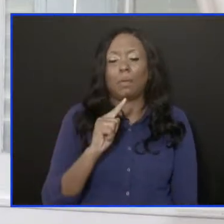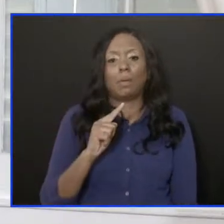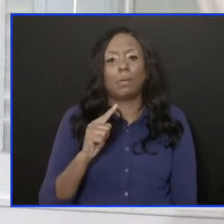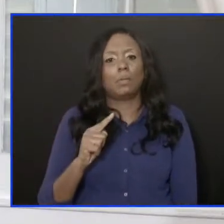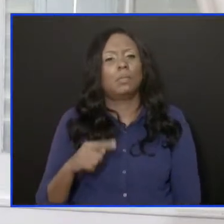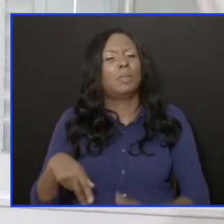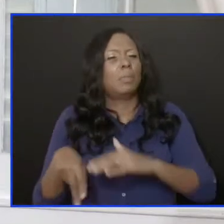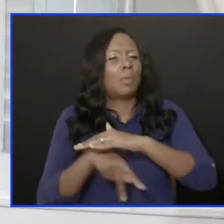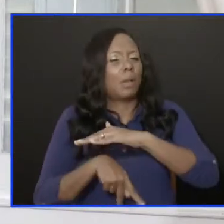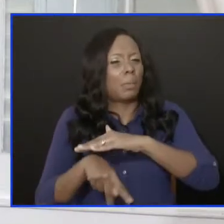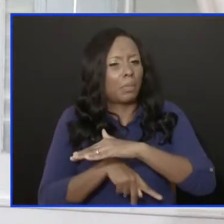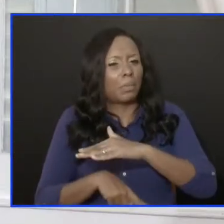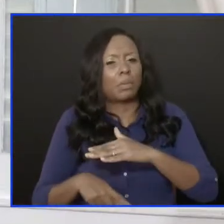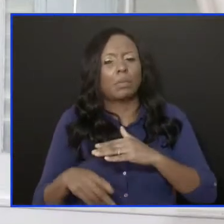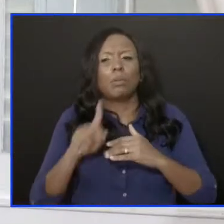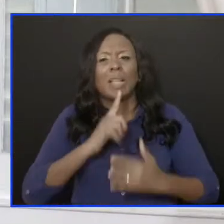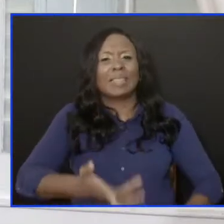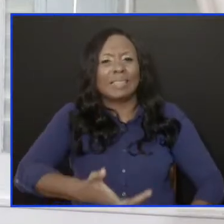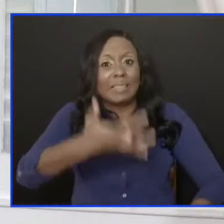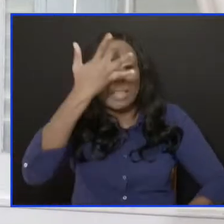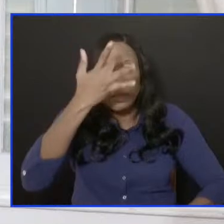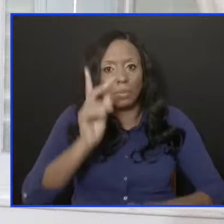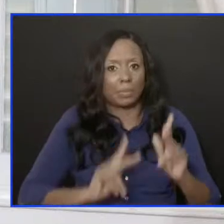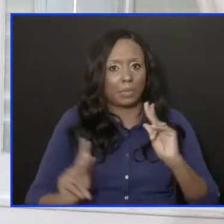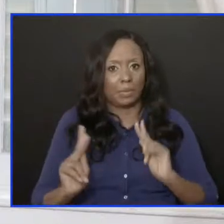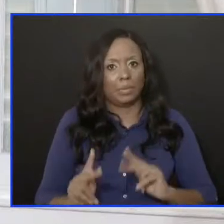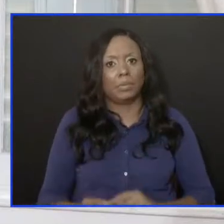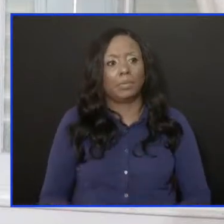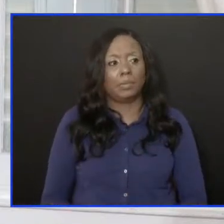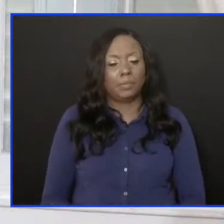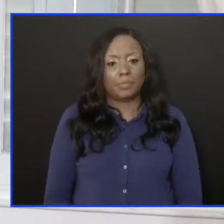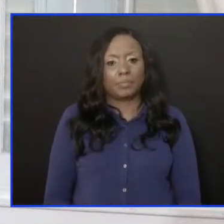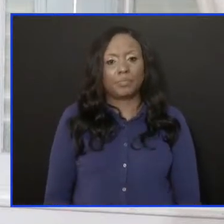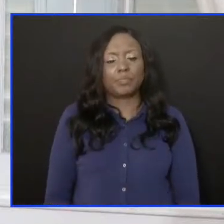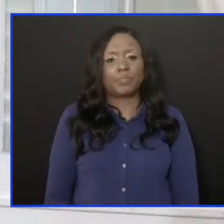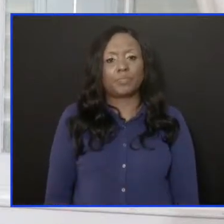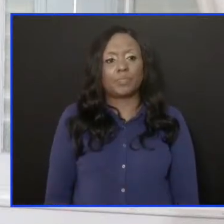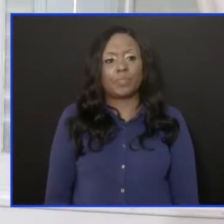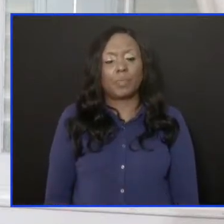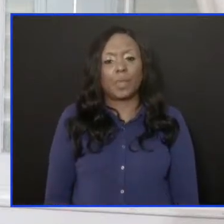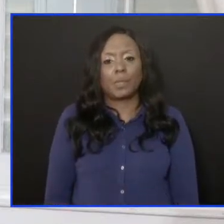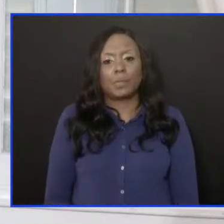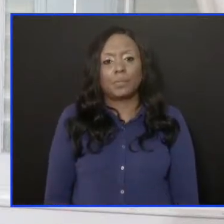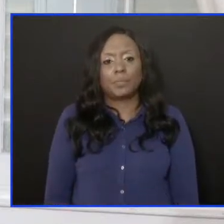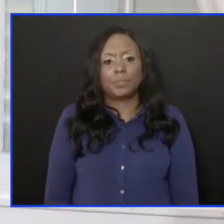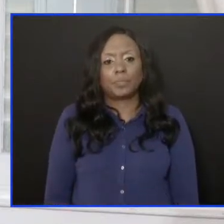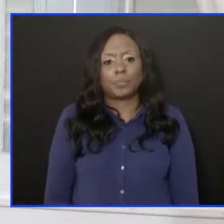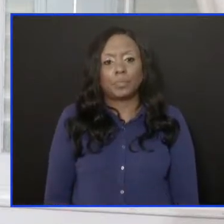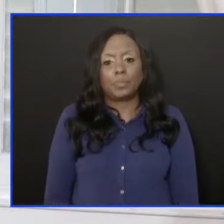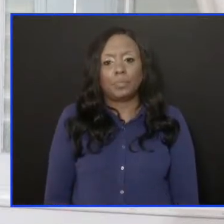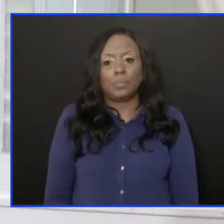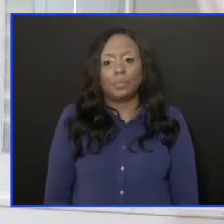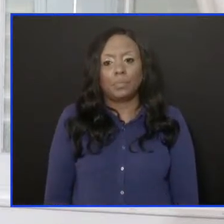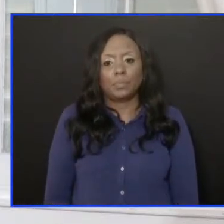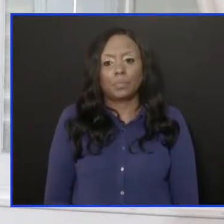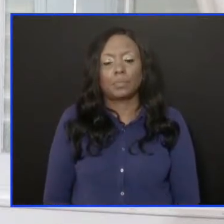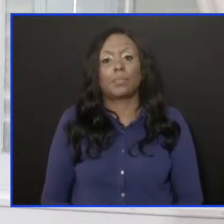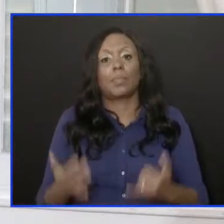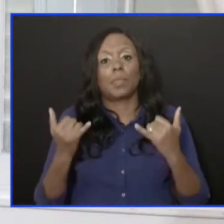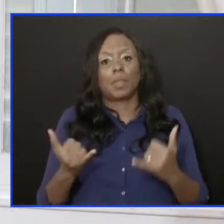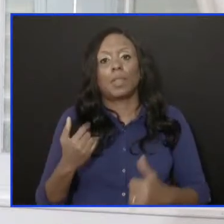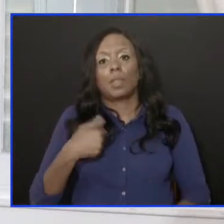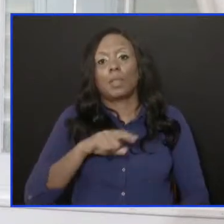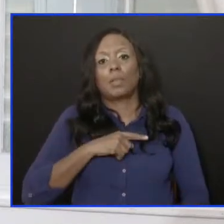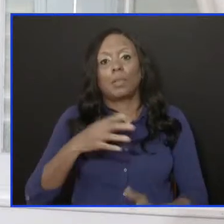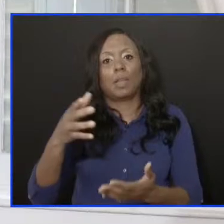secondary isolation. And only today we would have received some equipment at the airport,